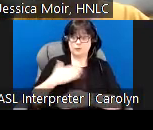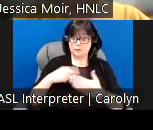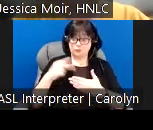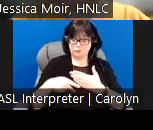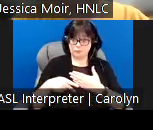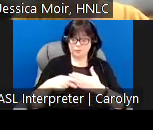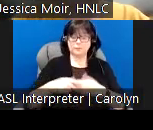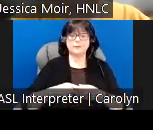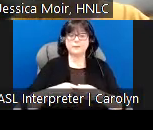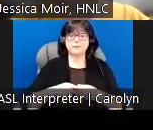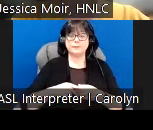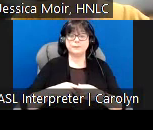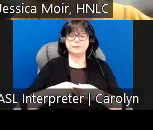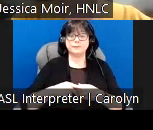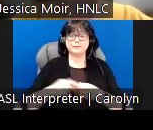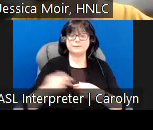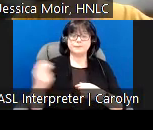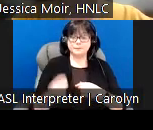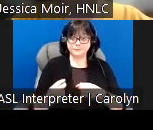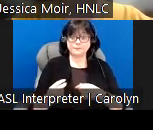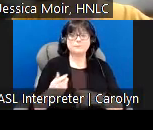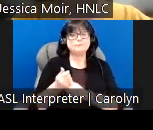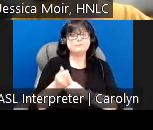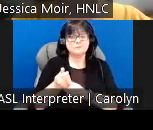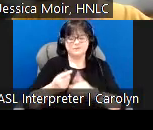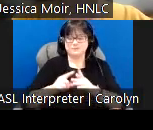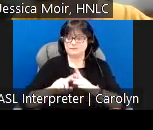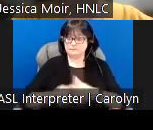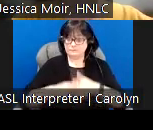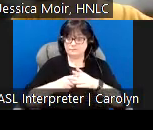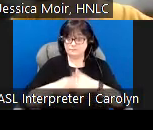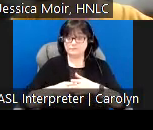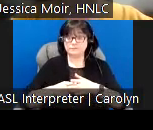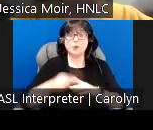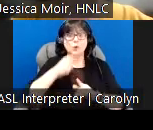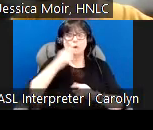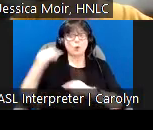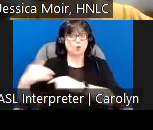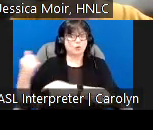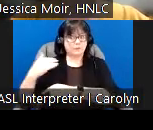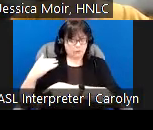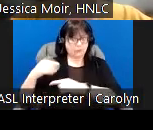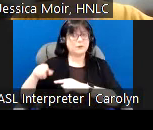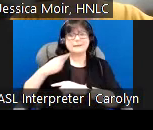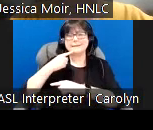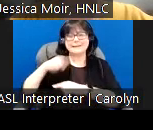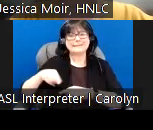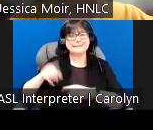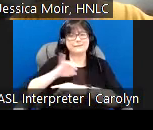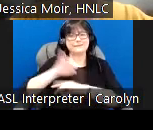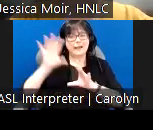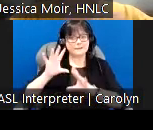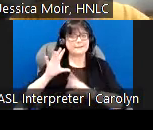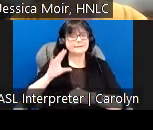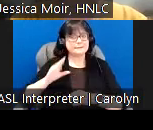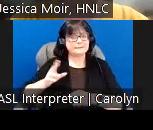they disclosed, the referrer disclosed at the beginning that this person has a history of violence.